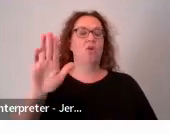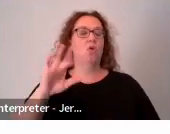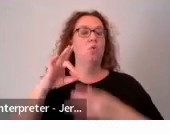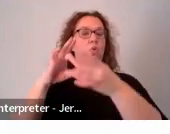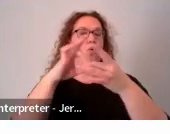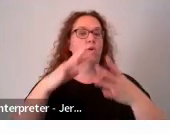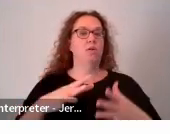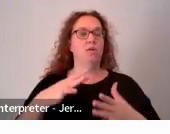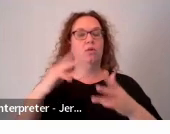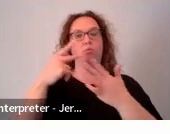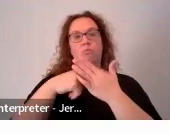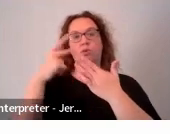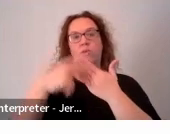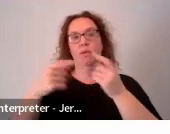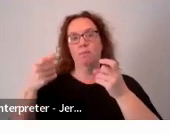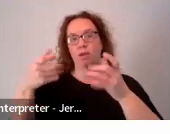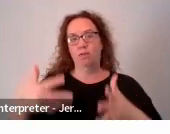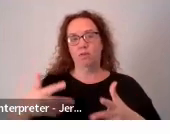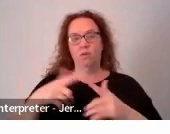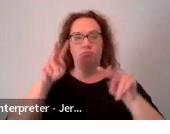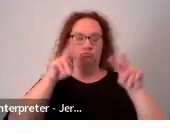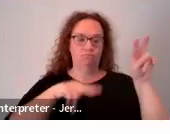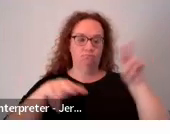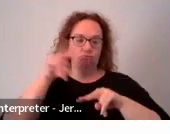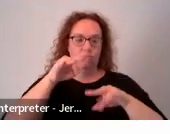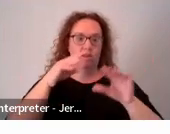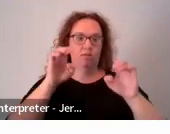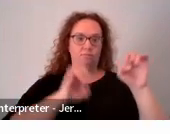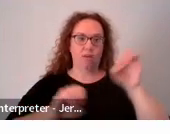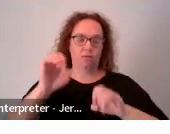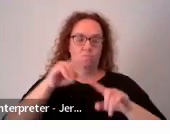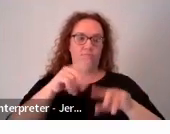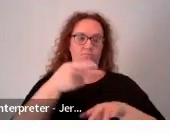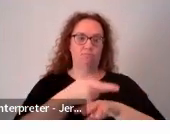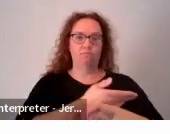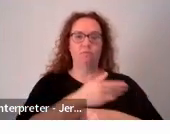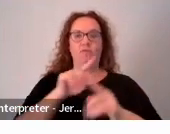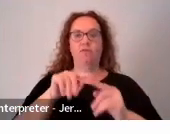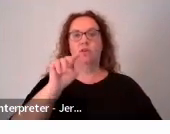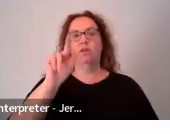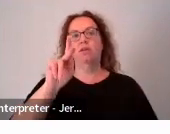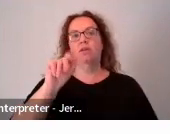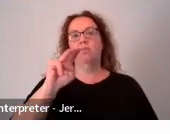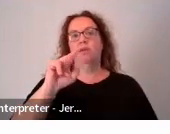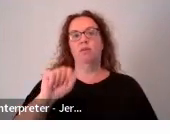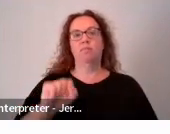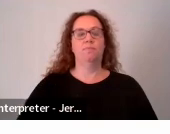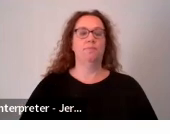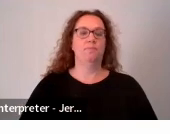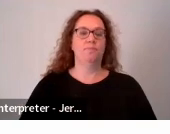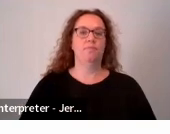and program managers monitor and evaluate improvements to KAMIS.